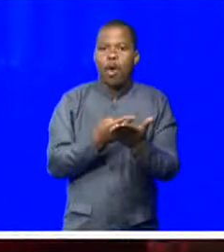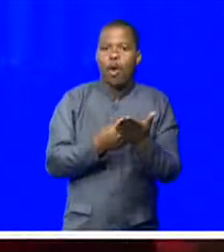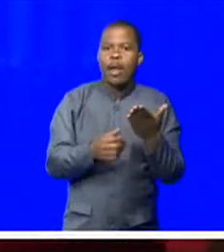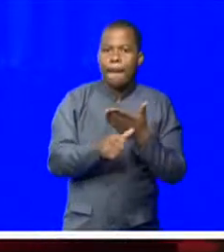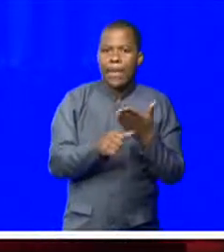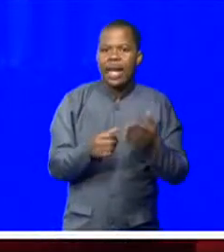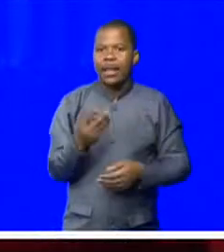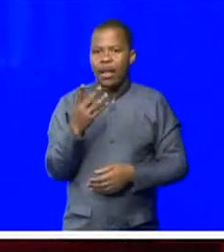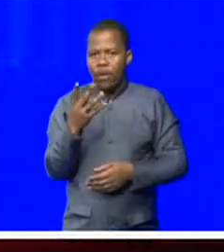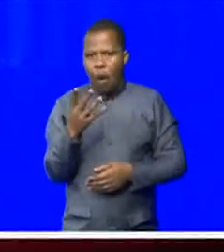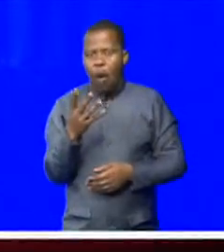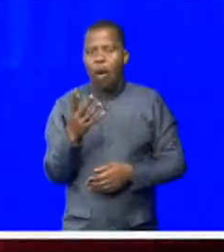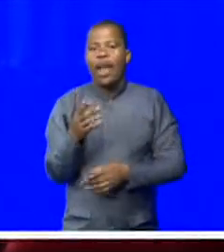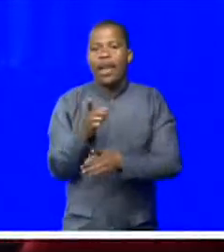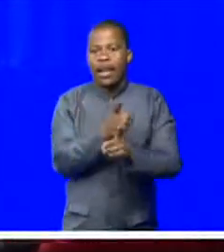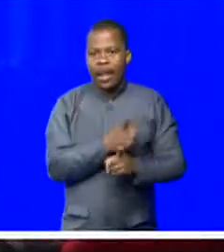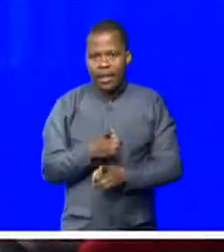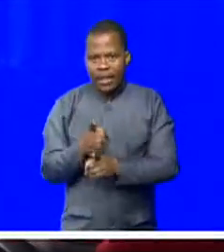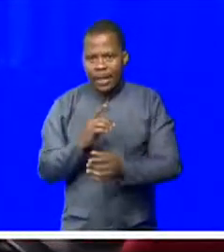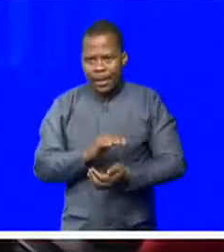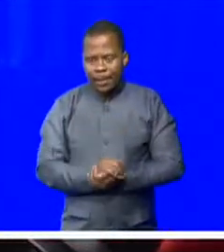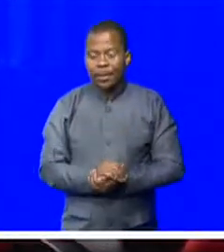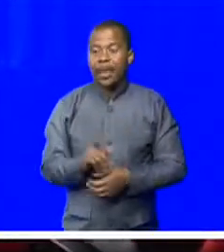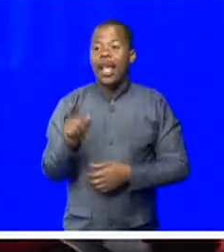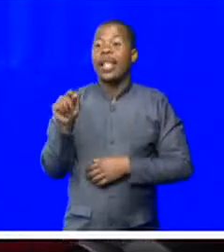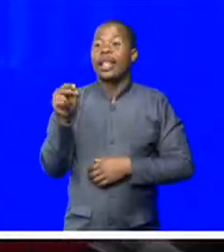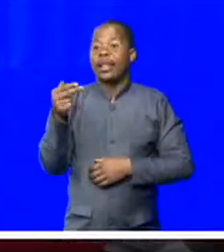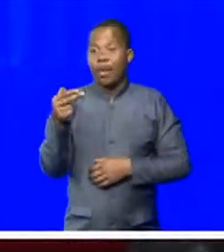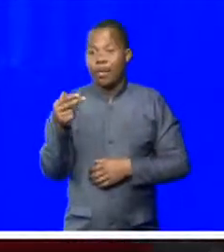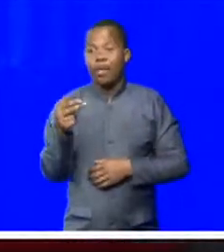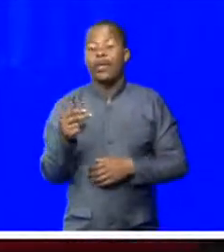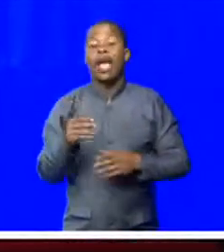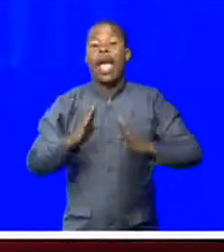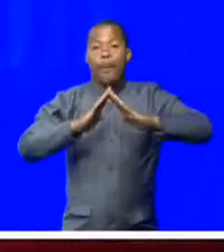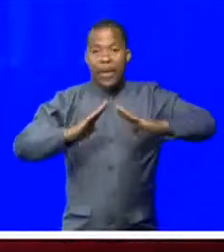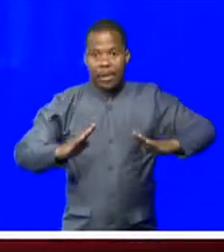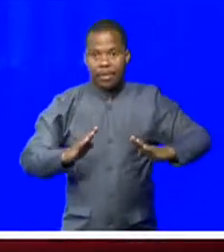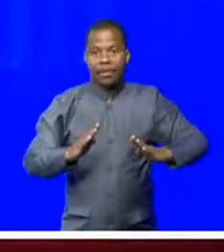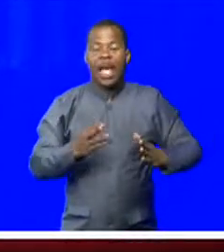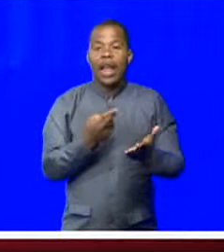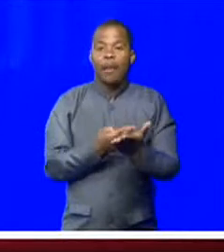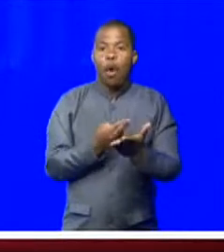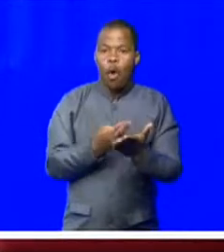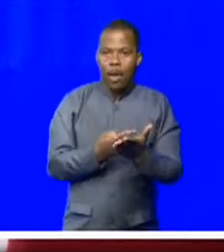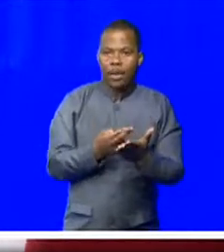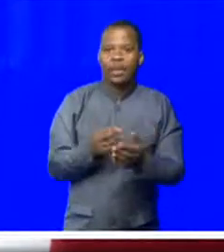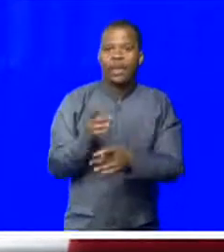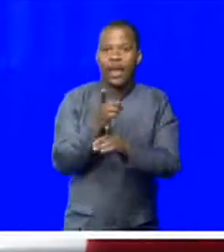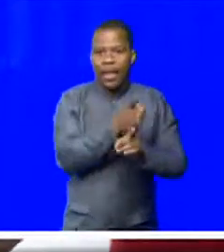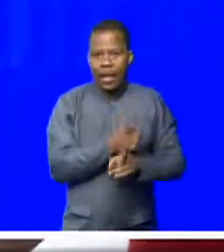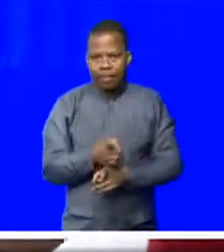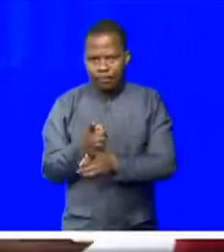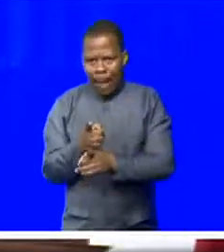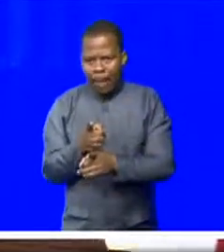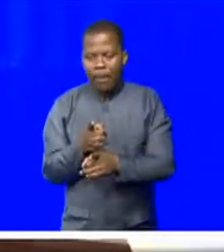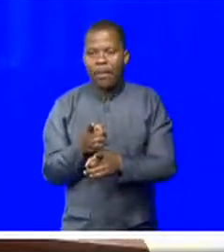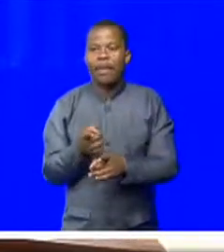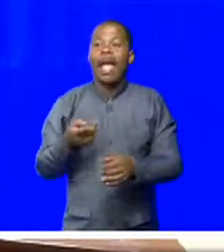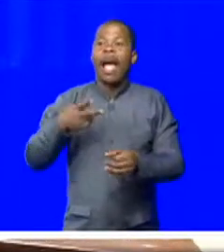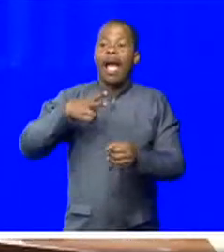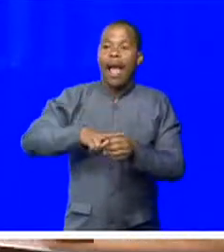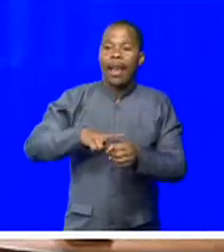On Thursday, the House of Senate began the adoption of Portfolio Committee's reports on the ministry's first quarter performance reports for